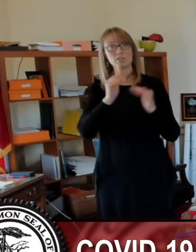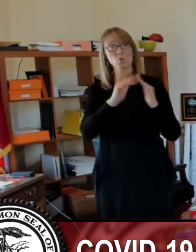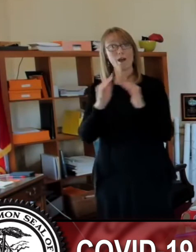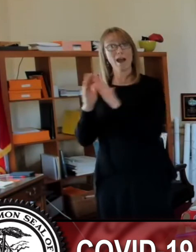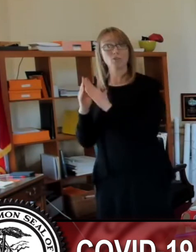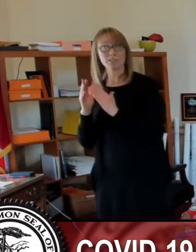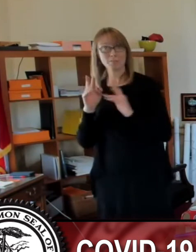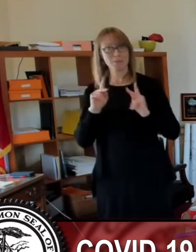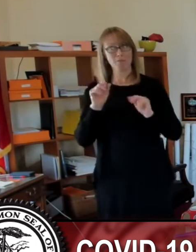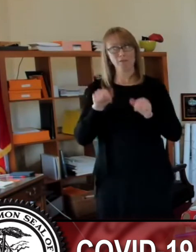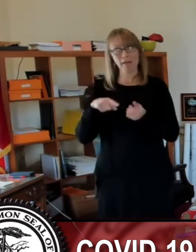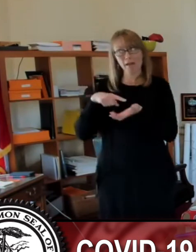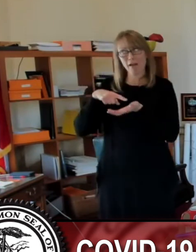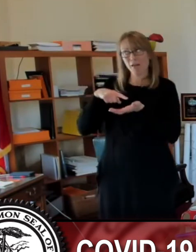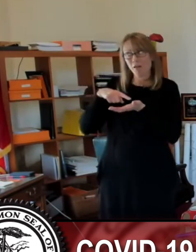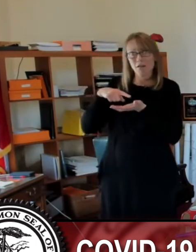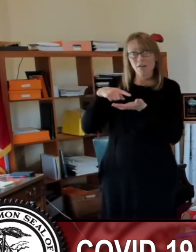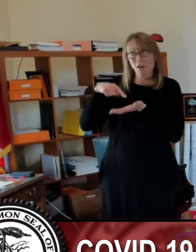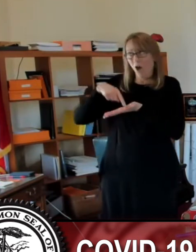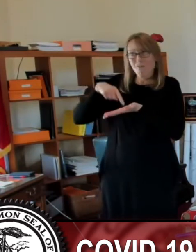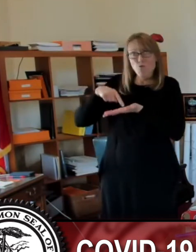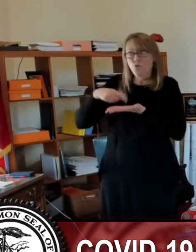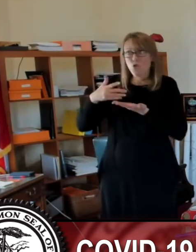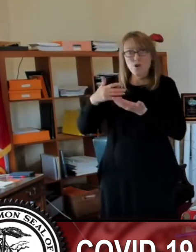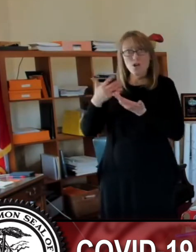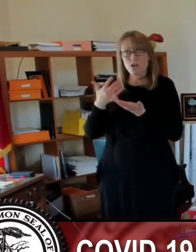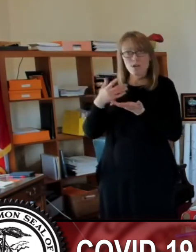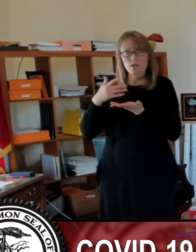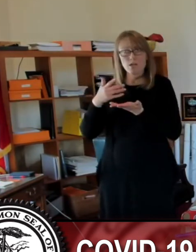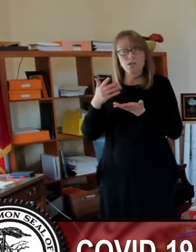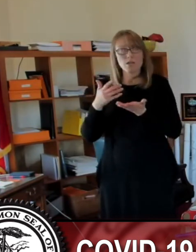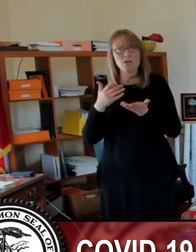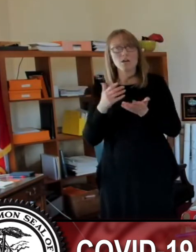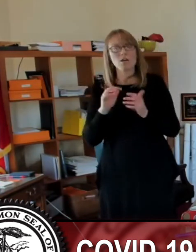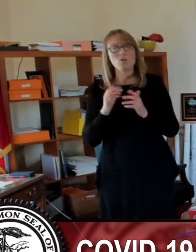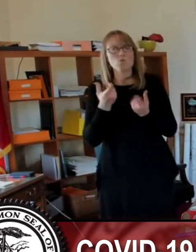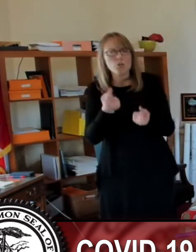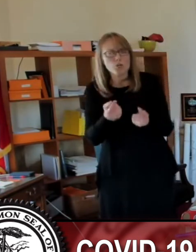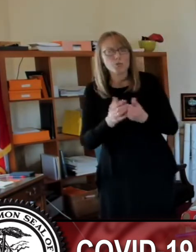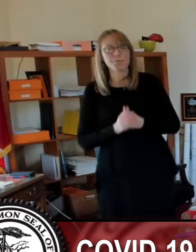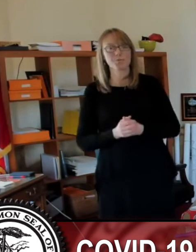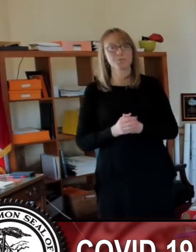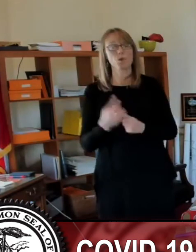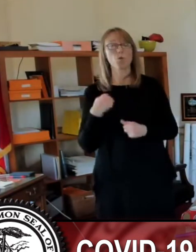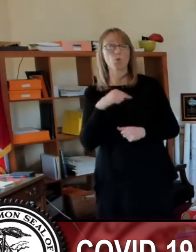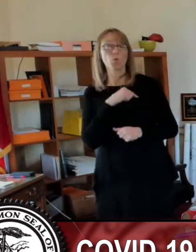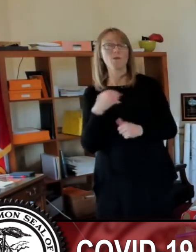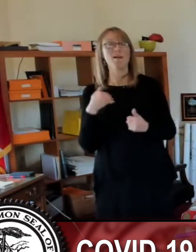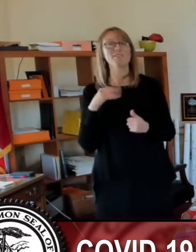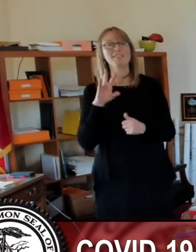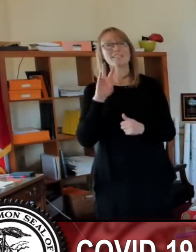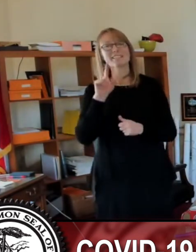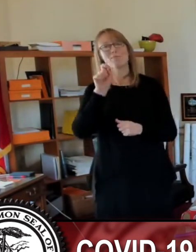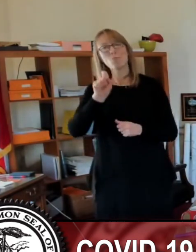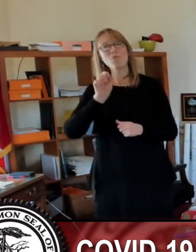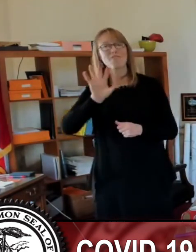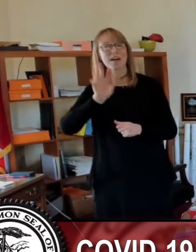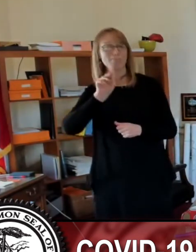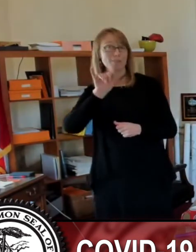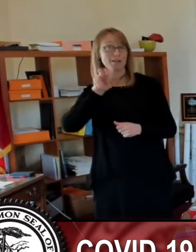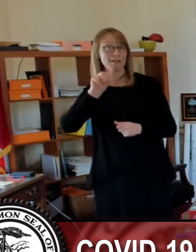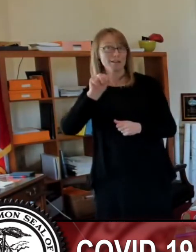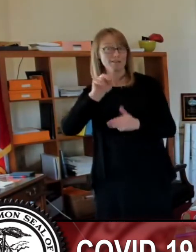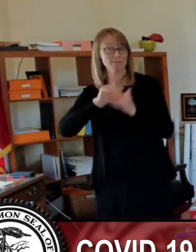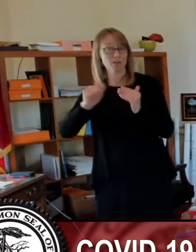Nathan, we are, have approximately $7.5 million this year earmarked for